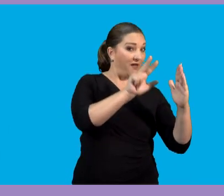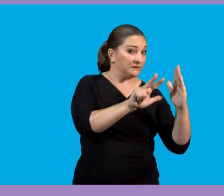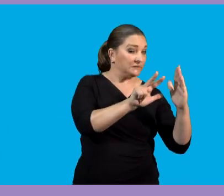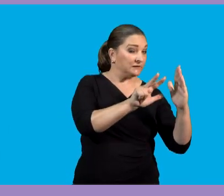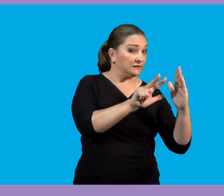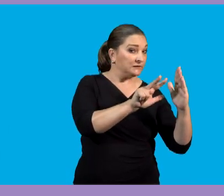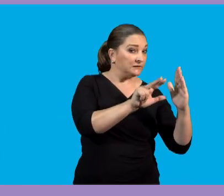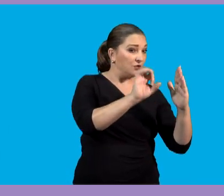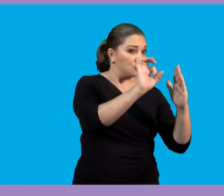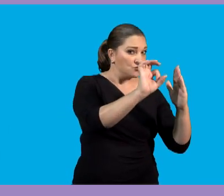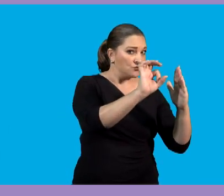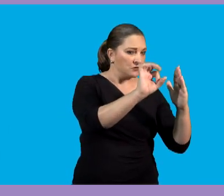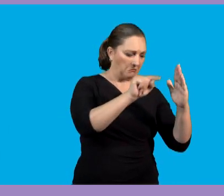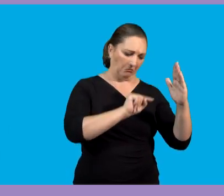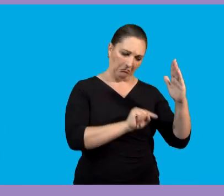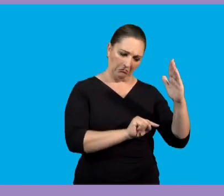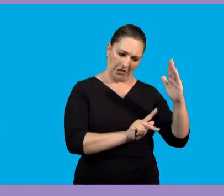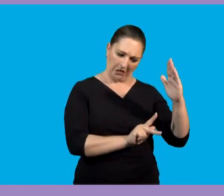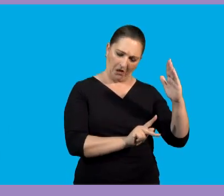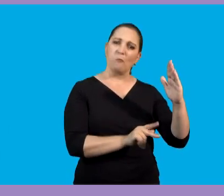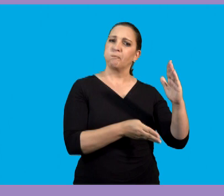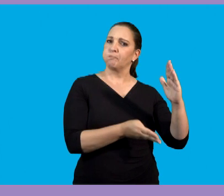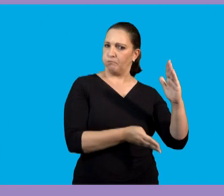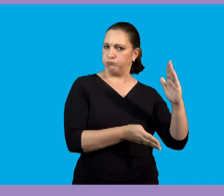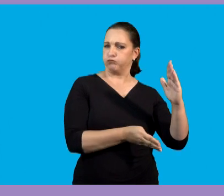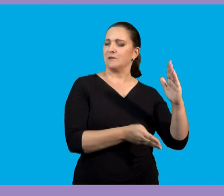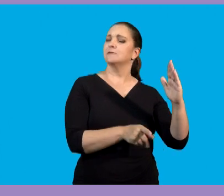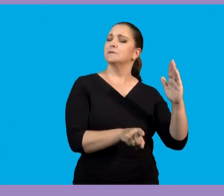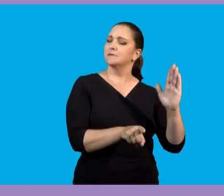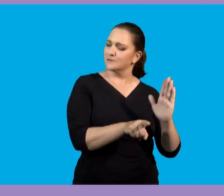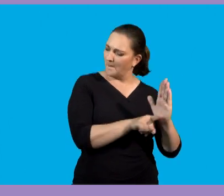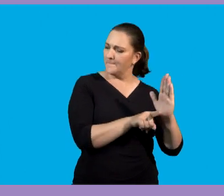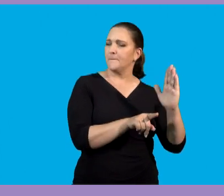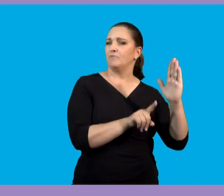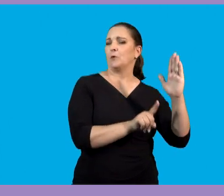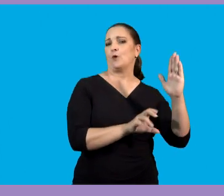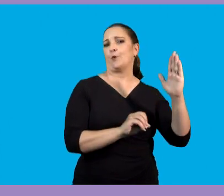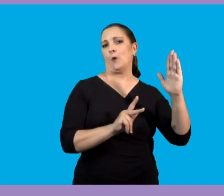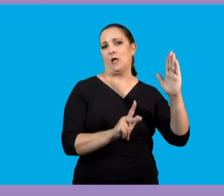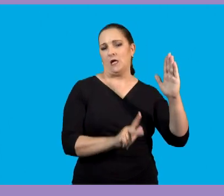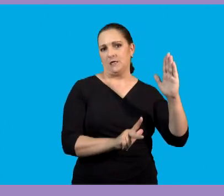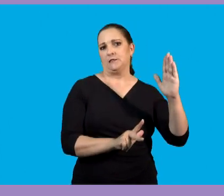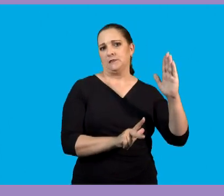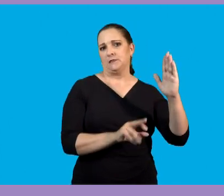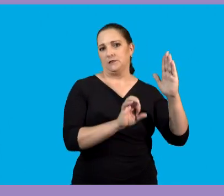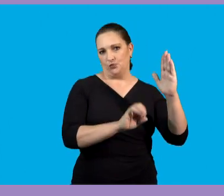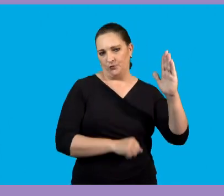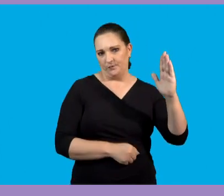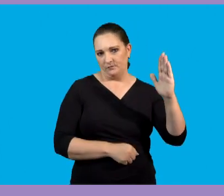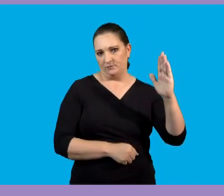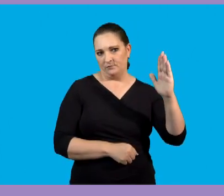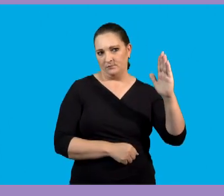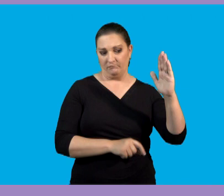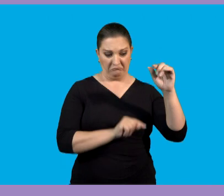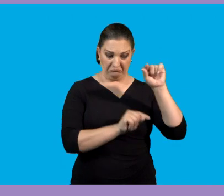108 degrees. Now, if we look at angle K, it is in the exact same position in